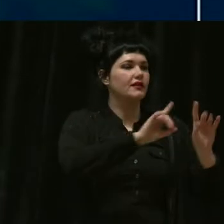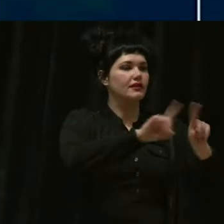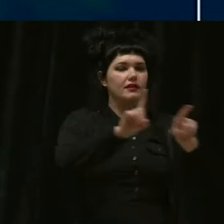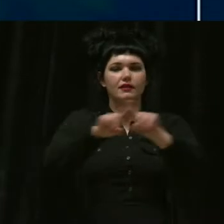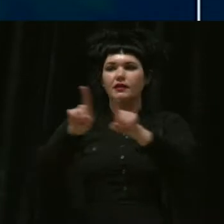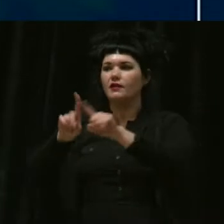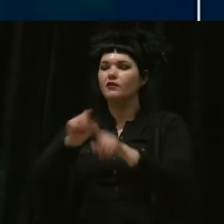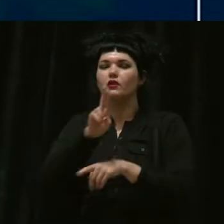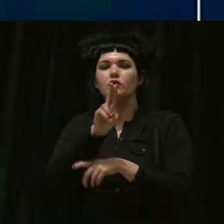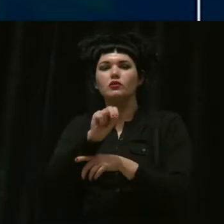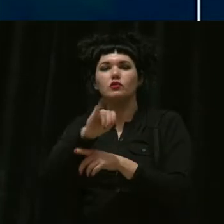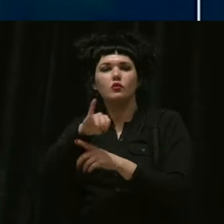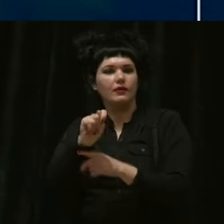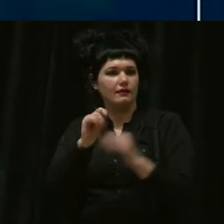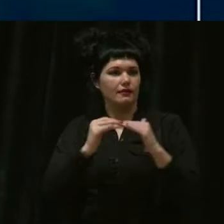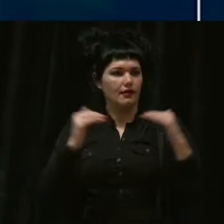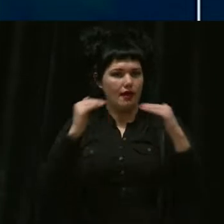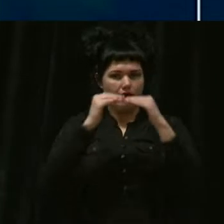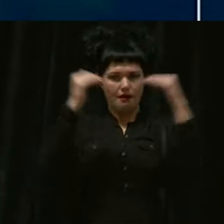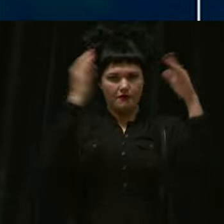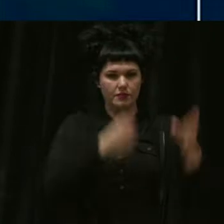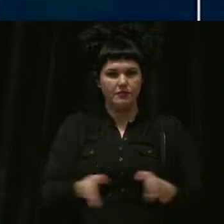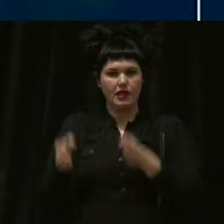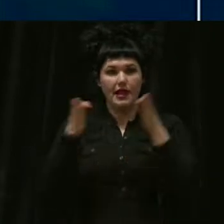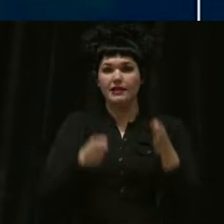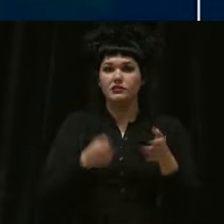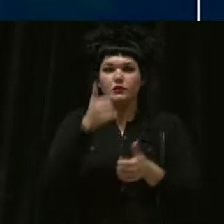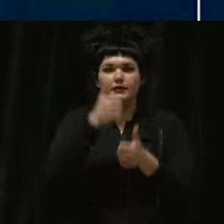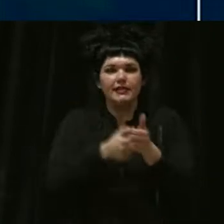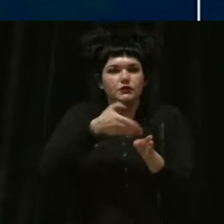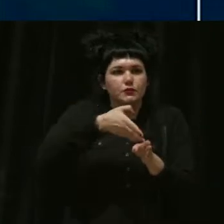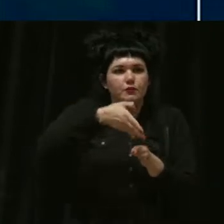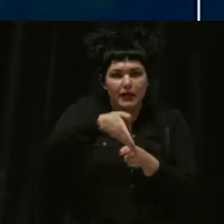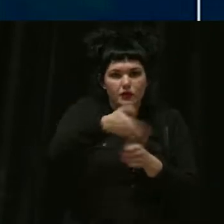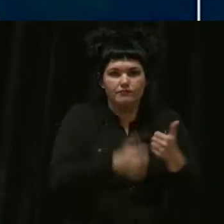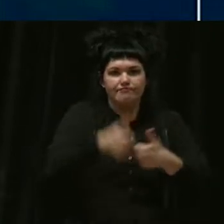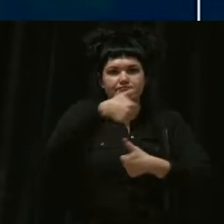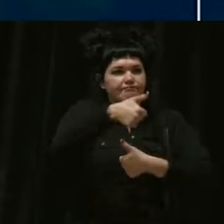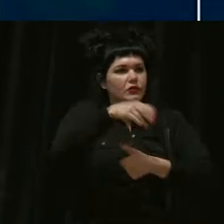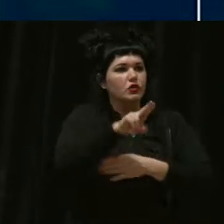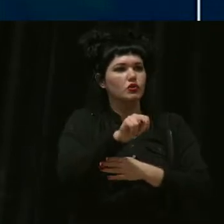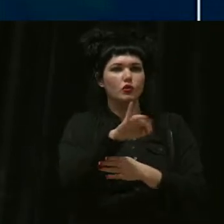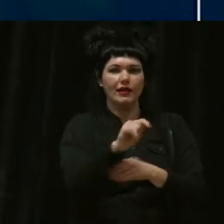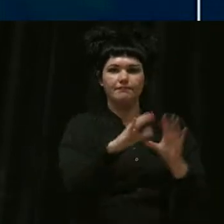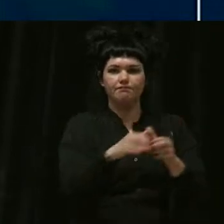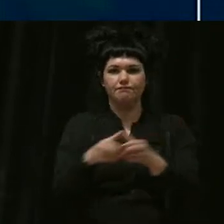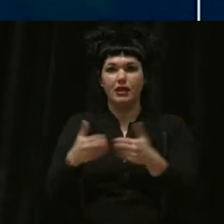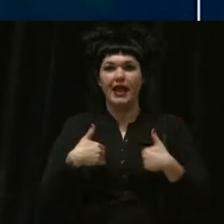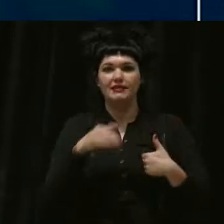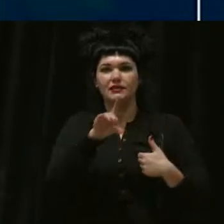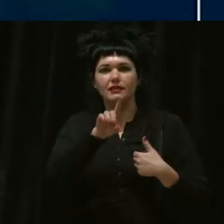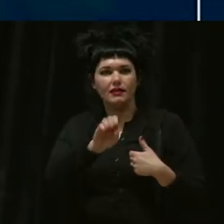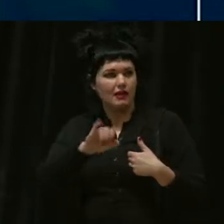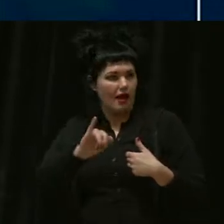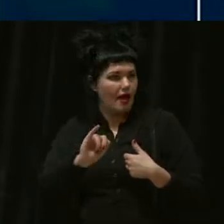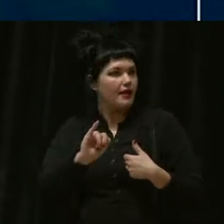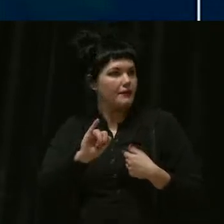unit-level plans. So every major administrative unit throughout the campus has a DEI strategic